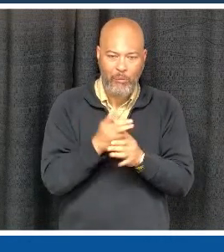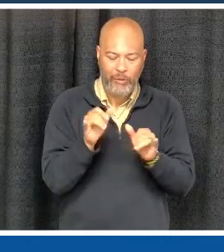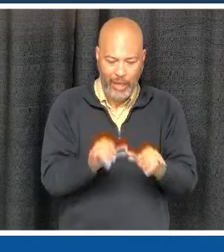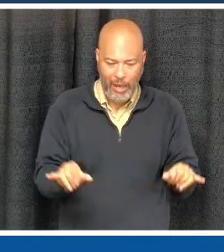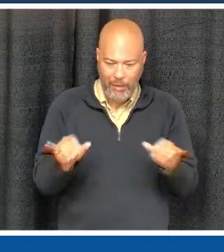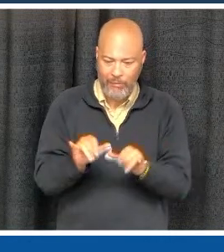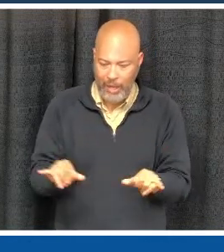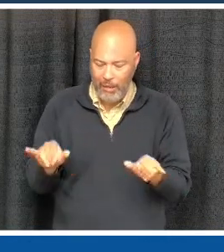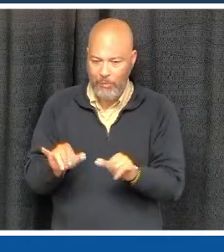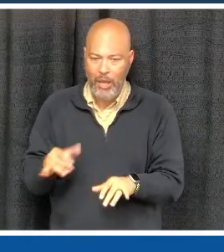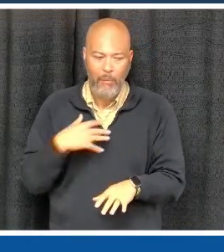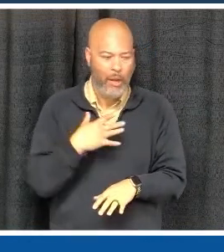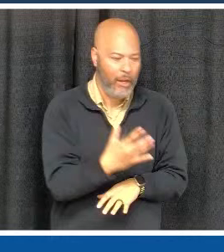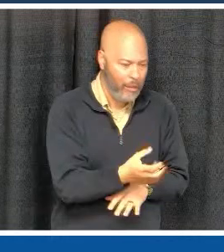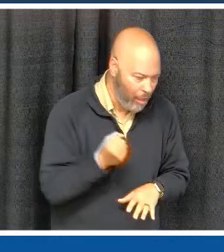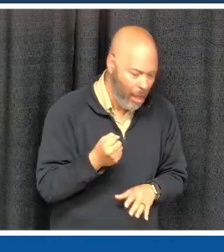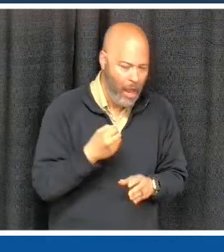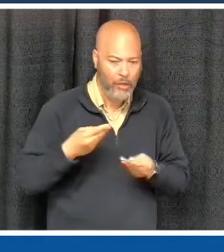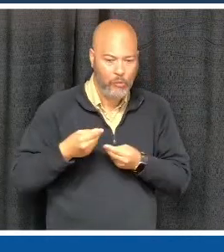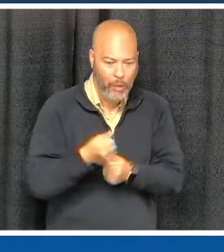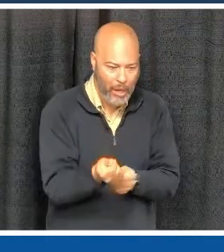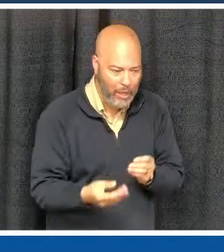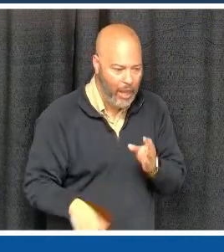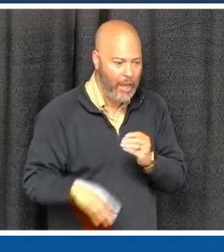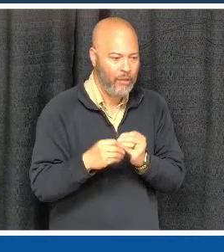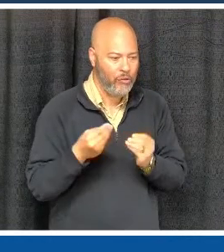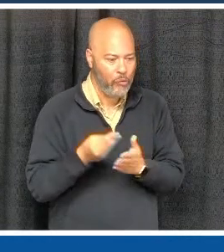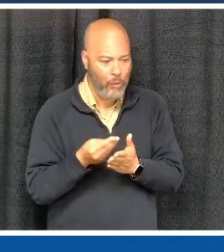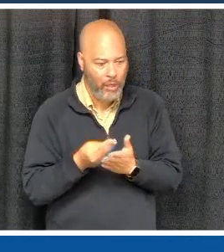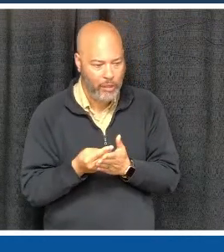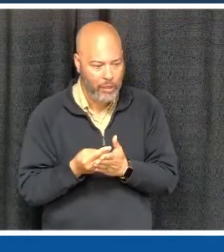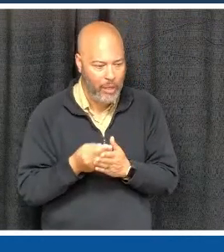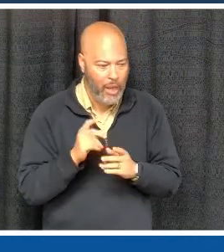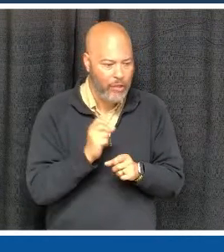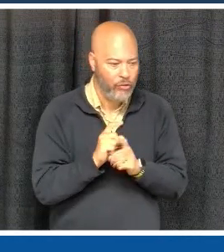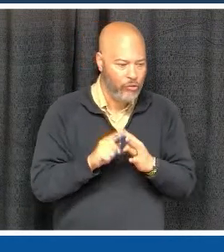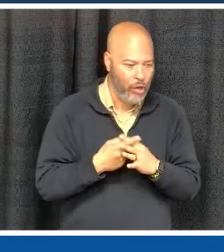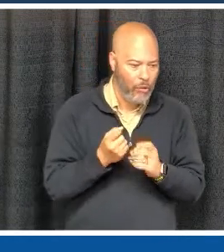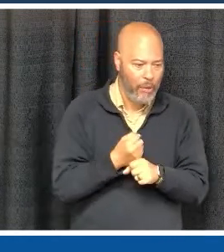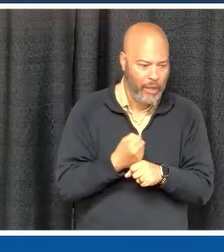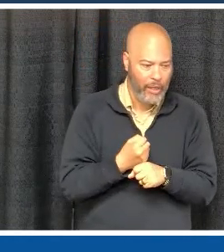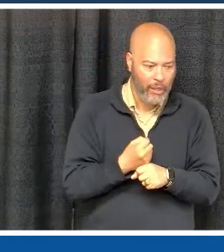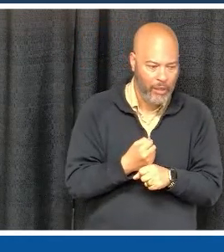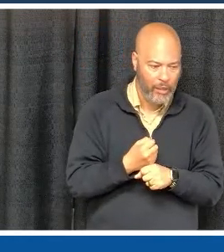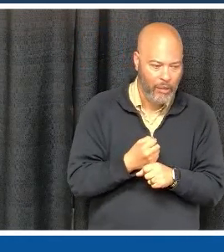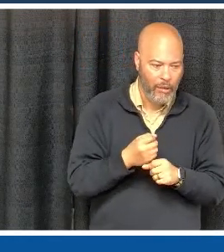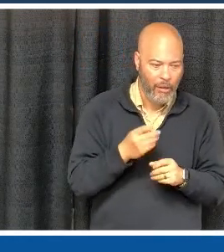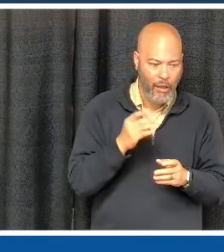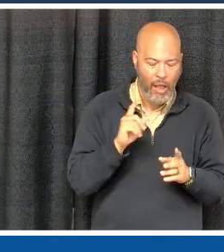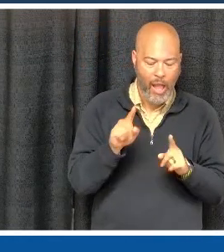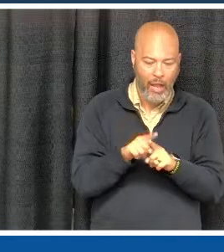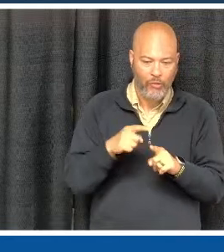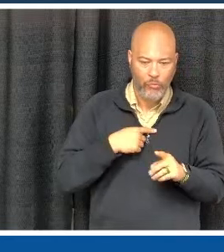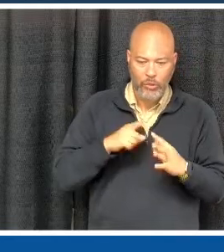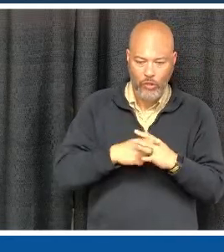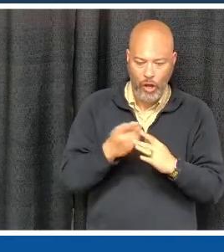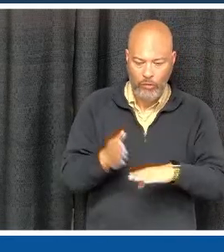eminent domain and taxpayer-funded sidewalks and start making it happen as we build an